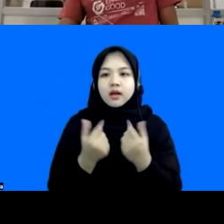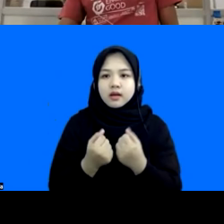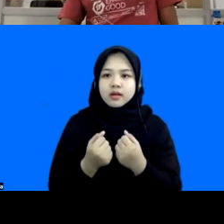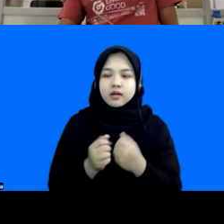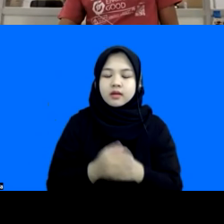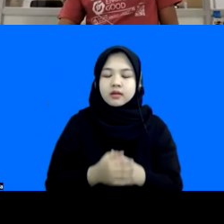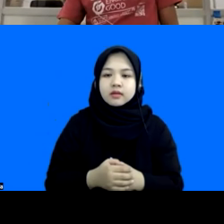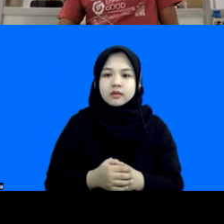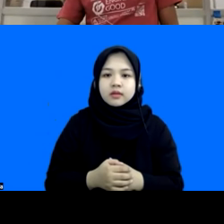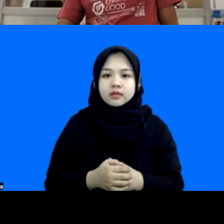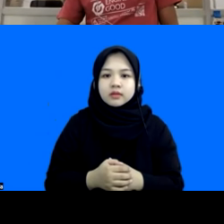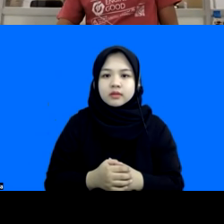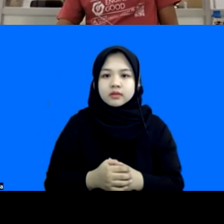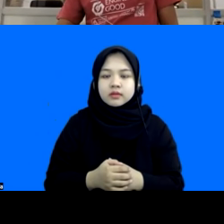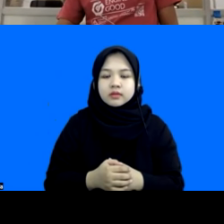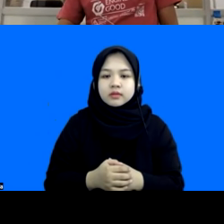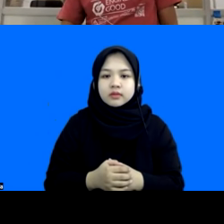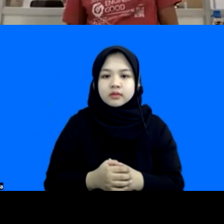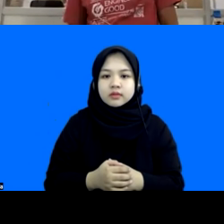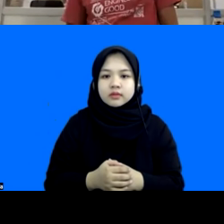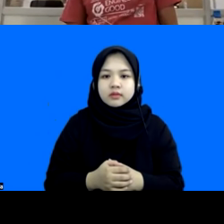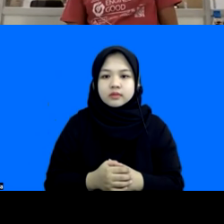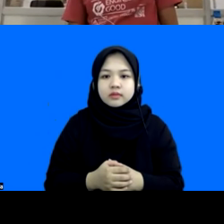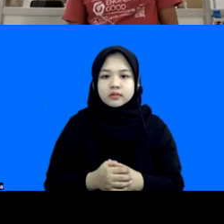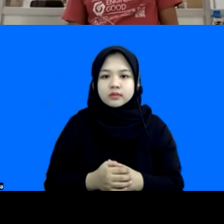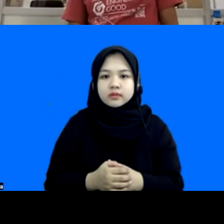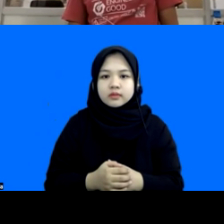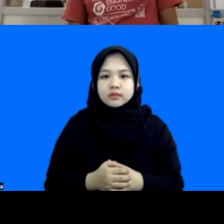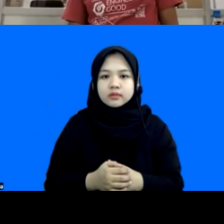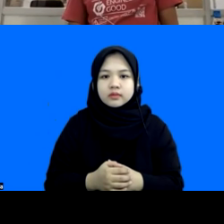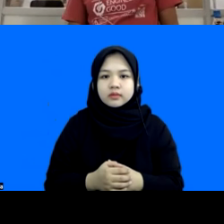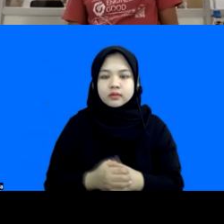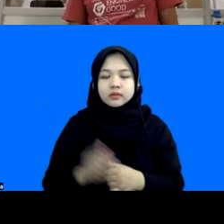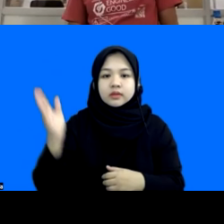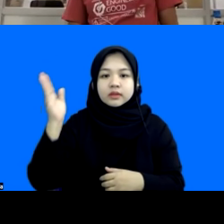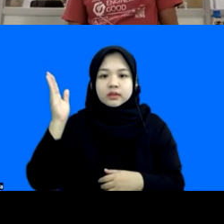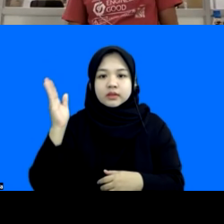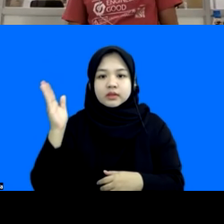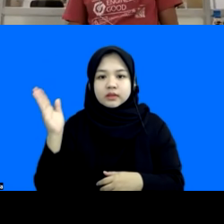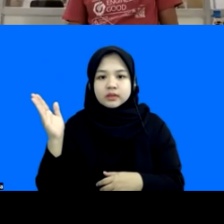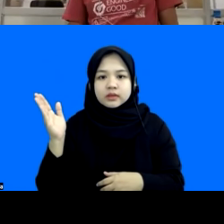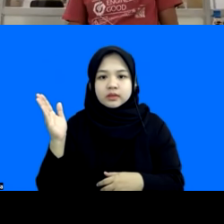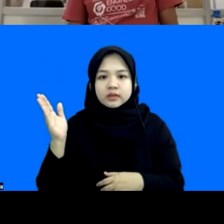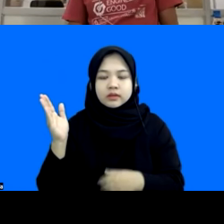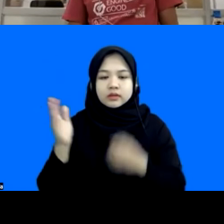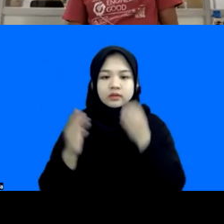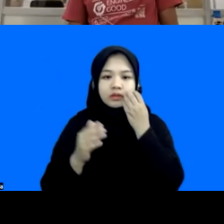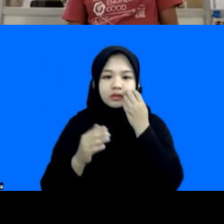I forgot about this slide. This just to show you how the refurbishment works was done.